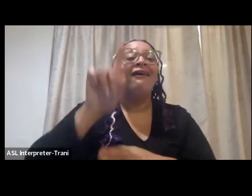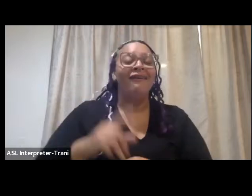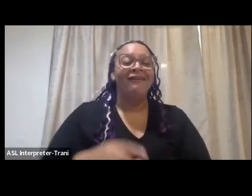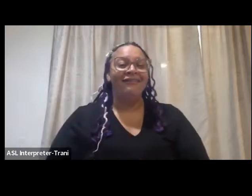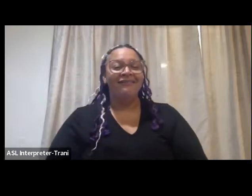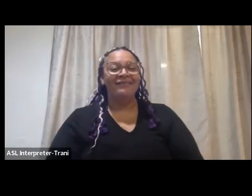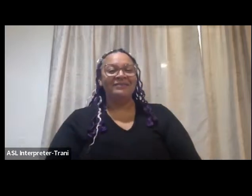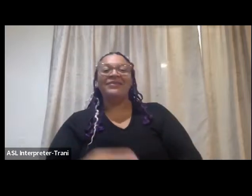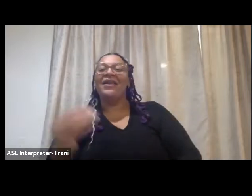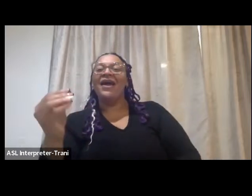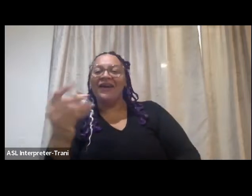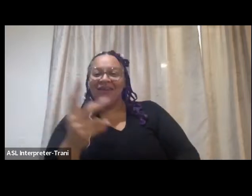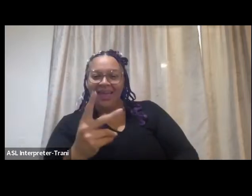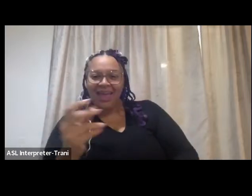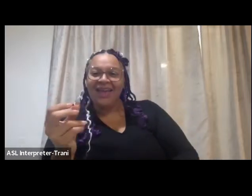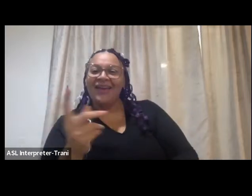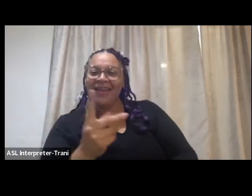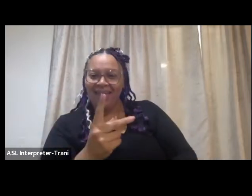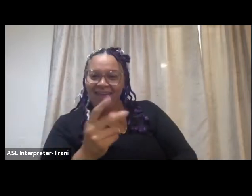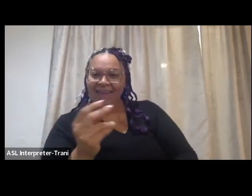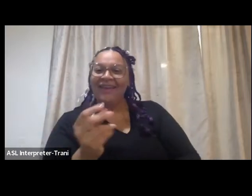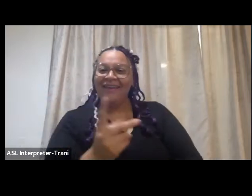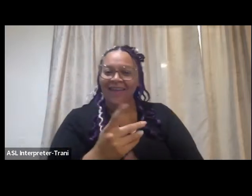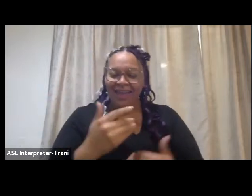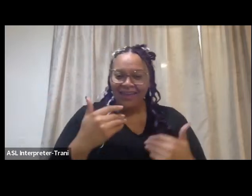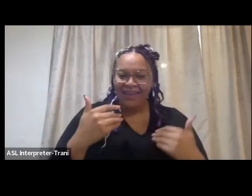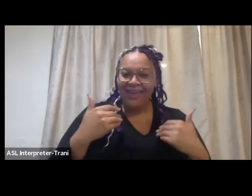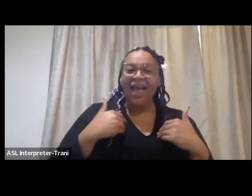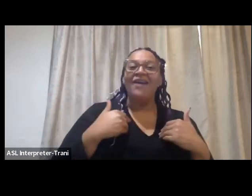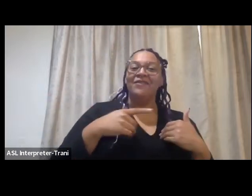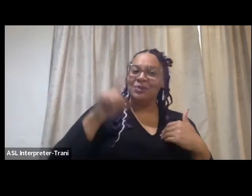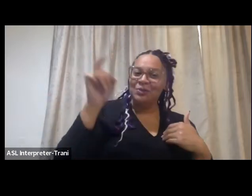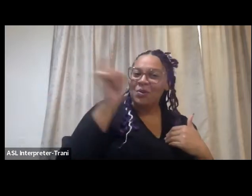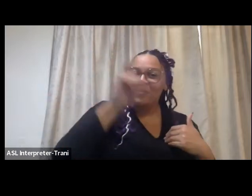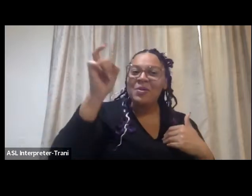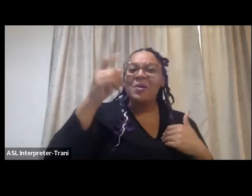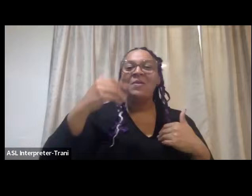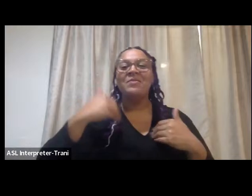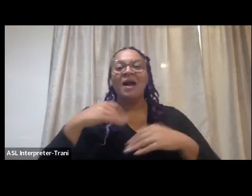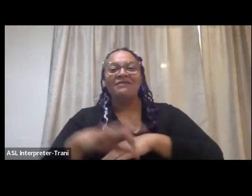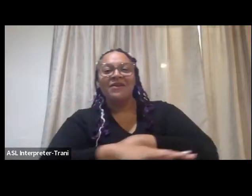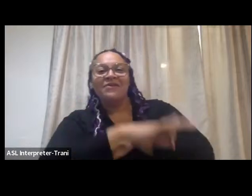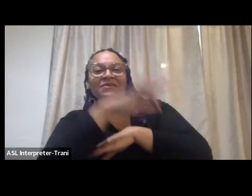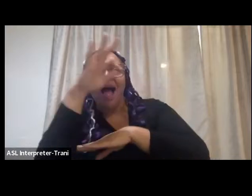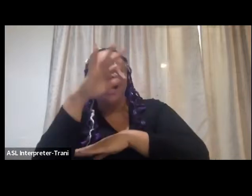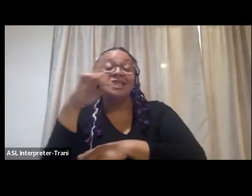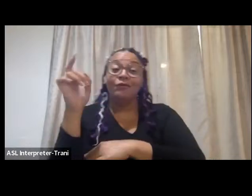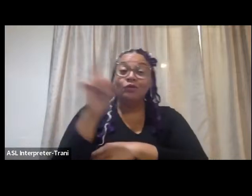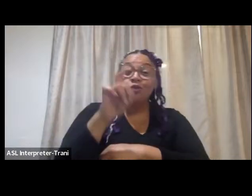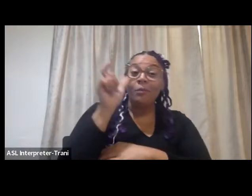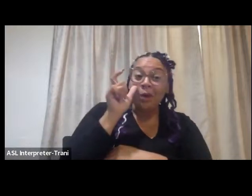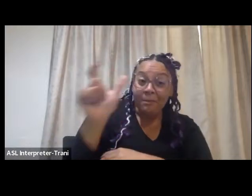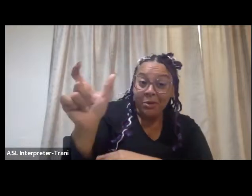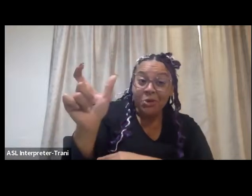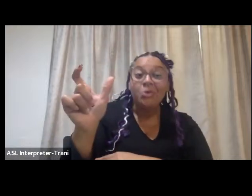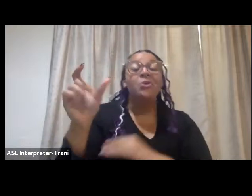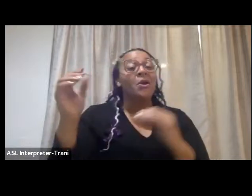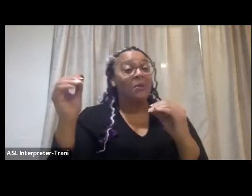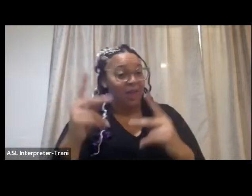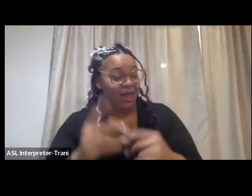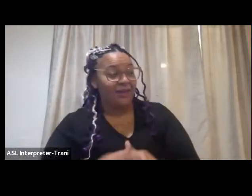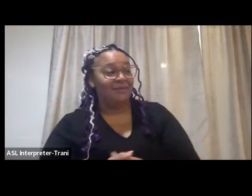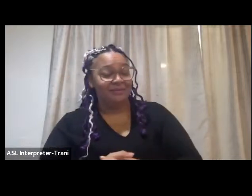All right, we got a Scorpio, we got a rising. Oh, Scorpio moon. Come with it. Come on. Bring all that great energy.